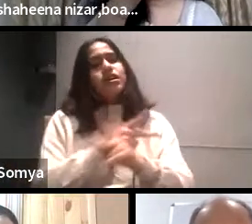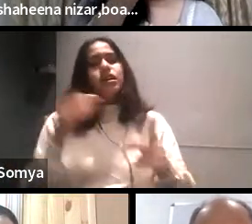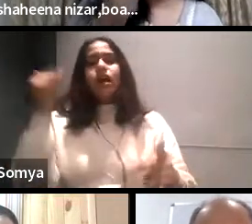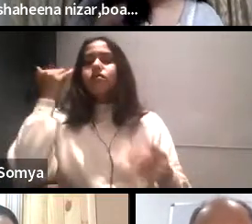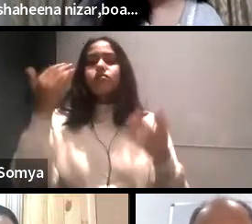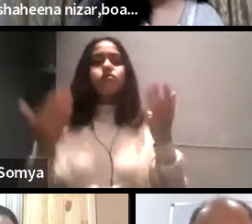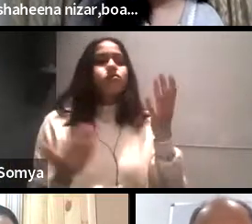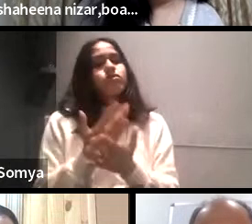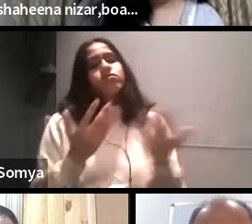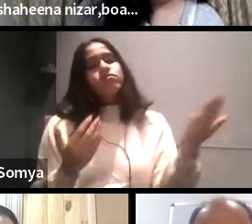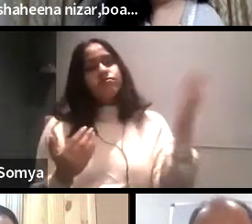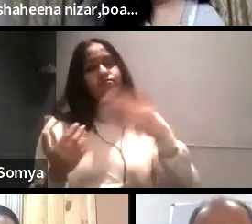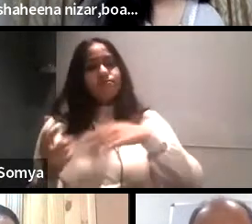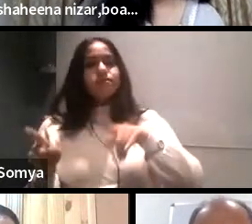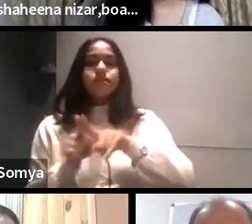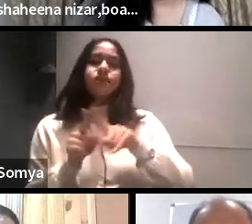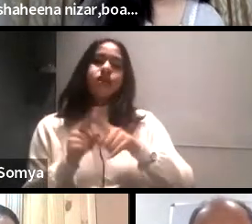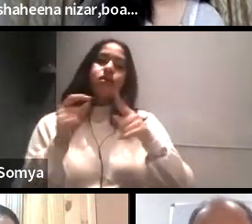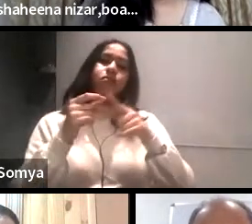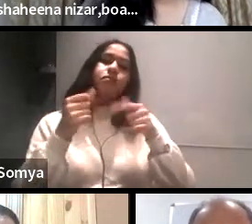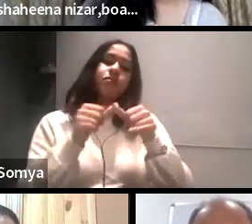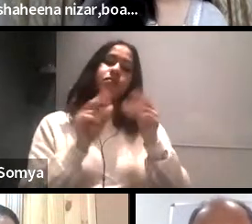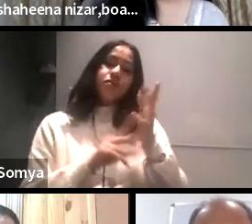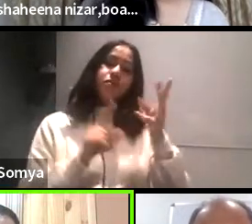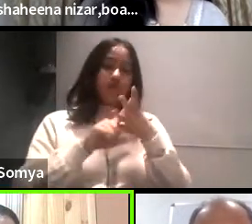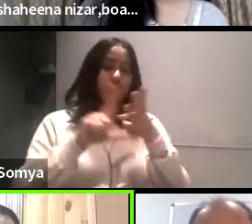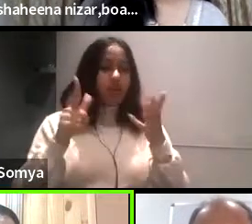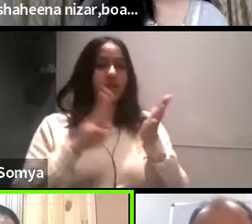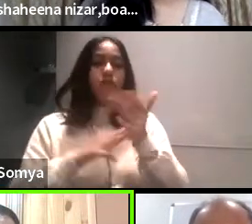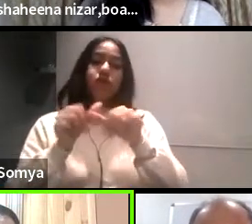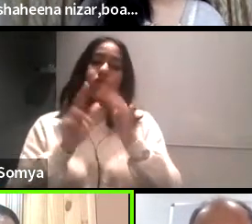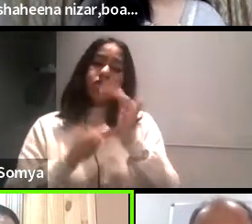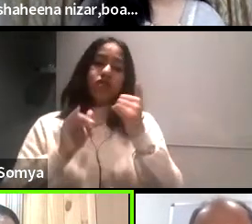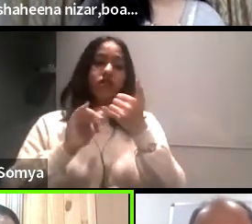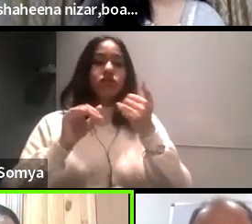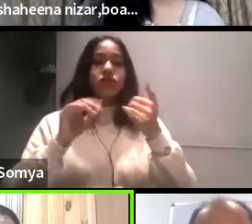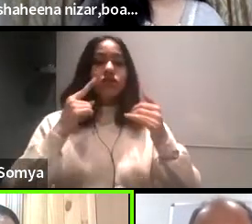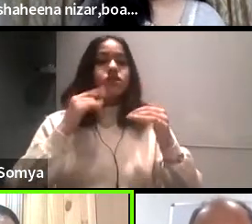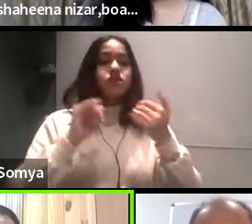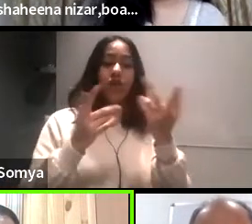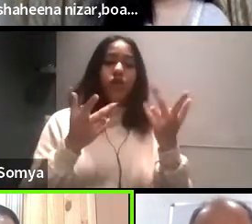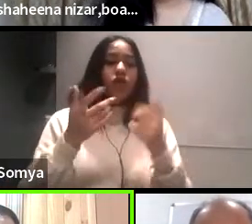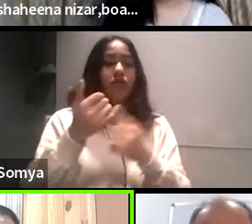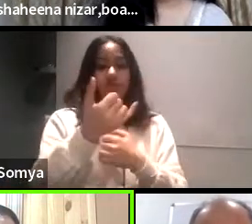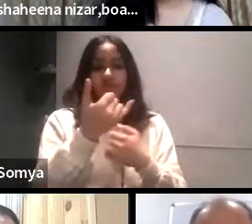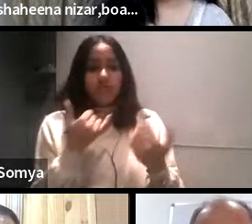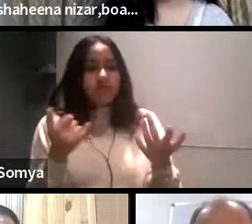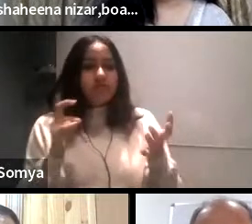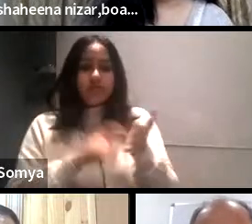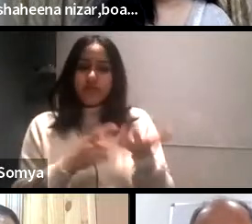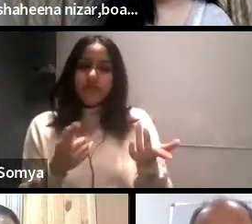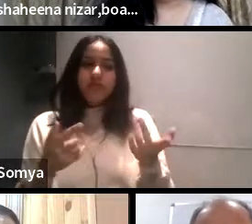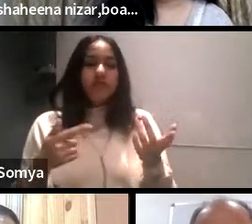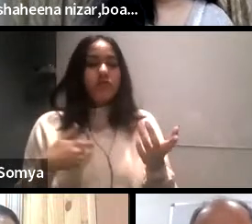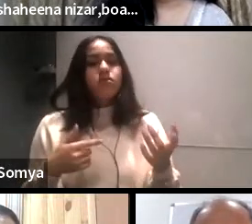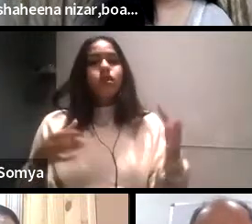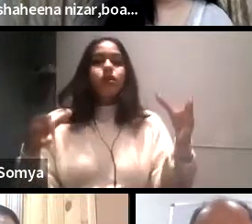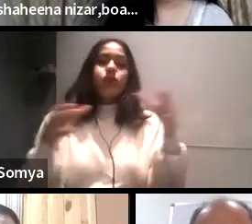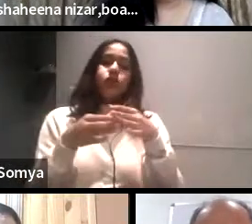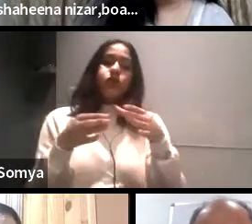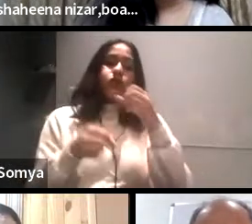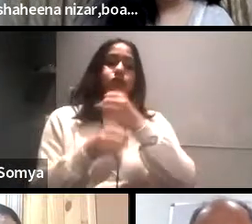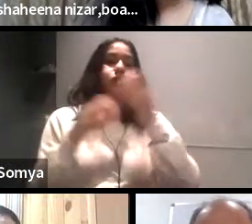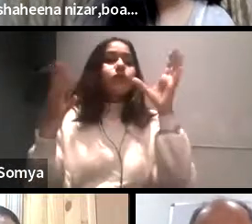event to come through Sarthak panel, through Mansi or Bhavna and something, contact me. And I would like to put them in a global